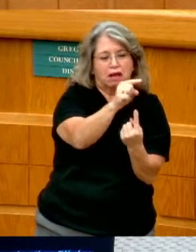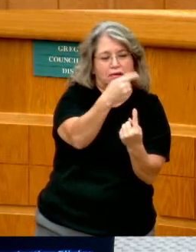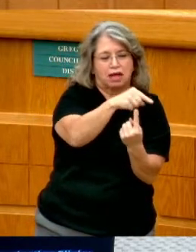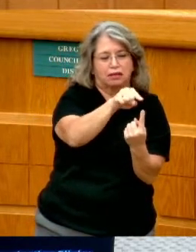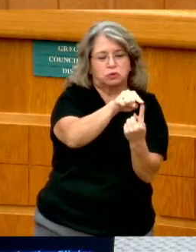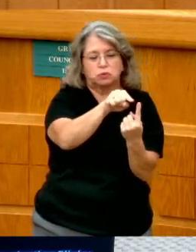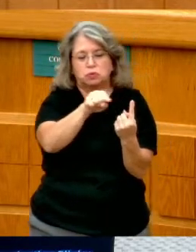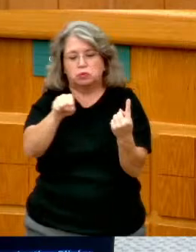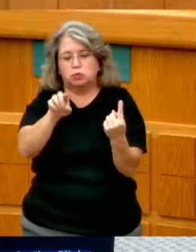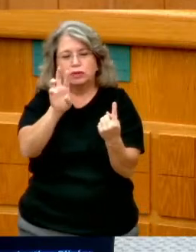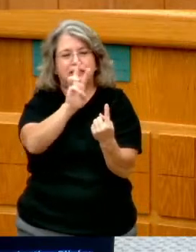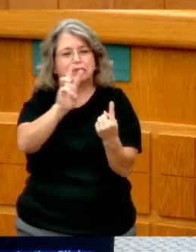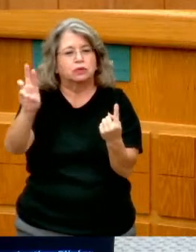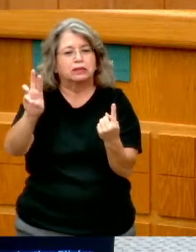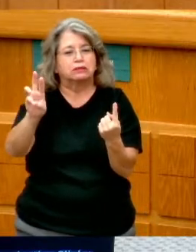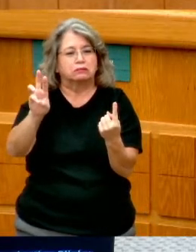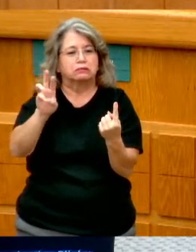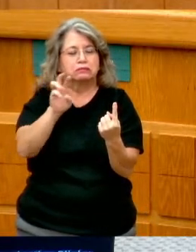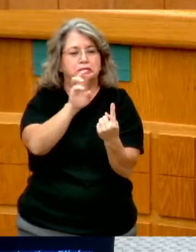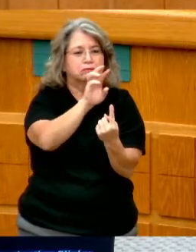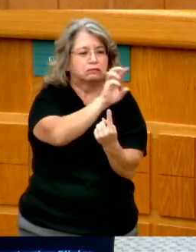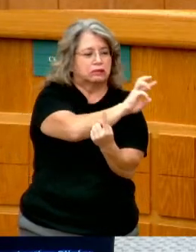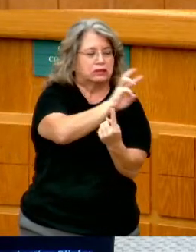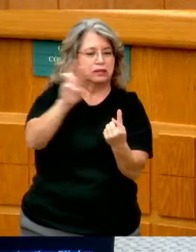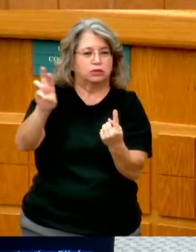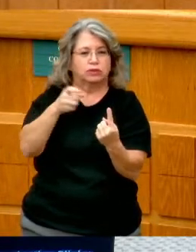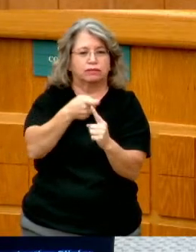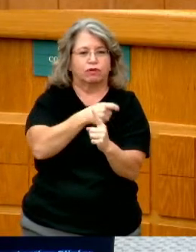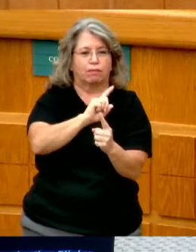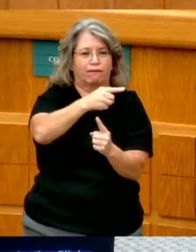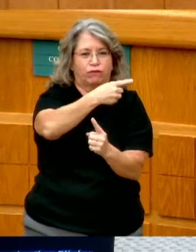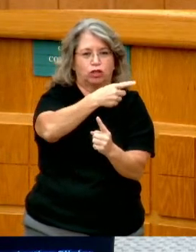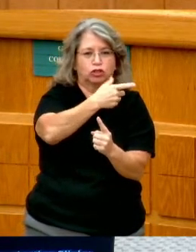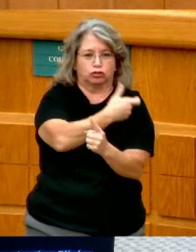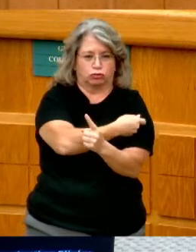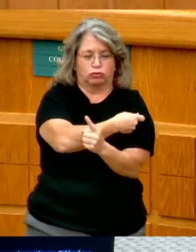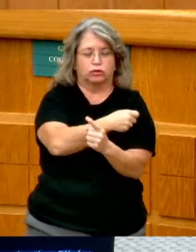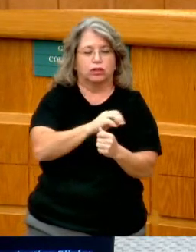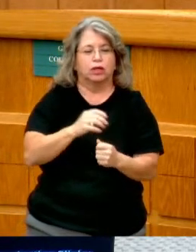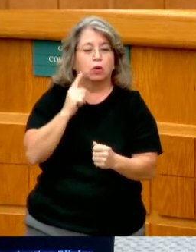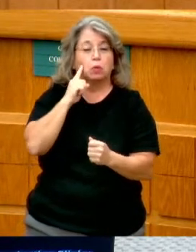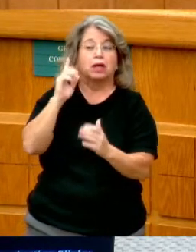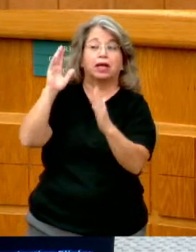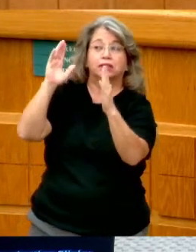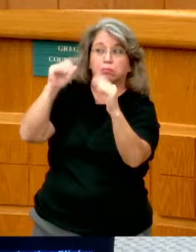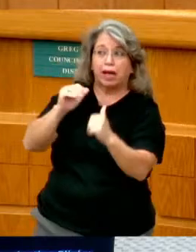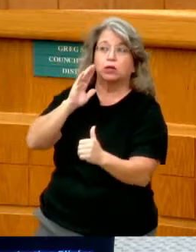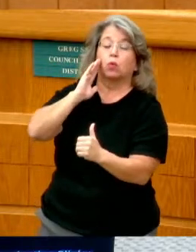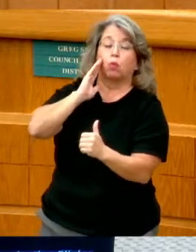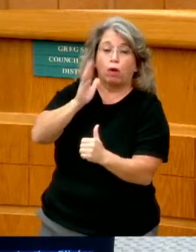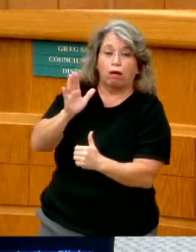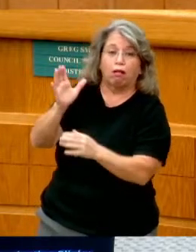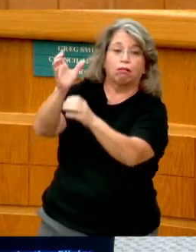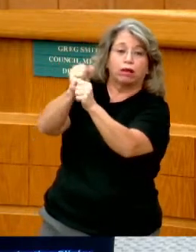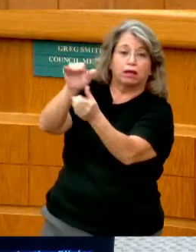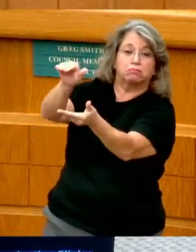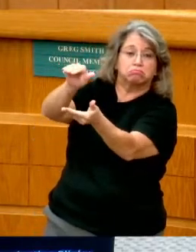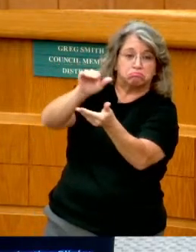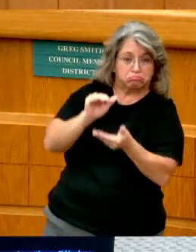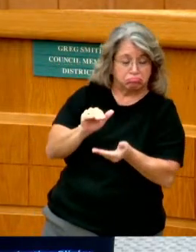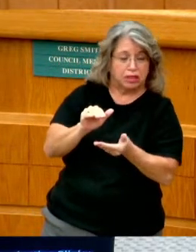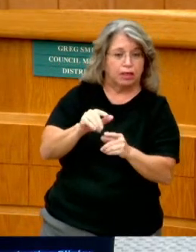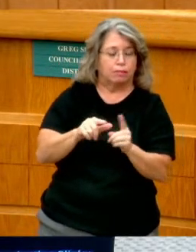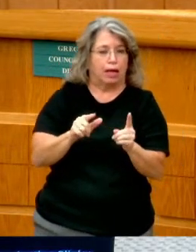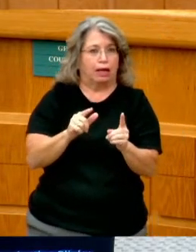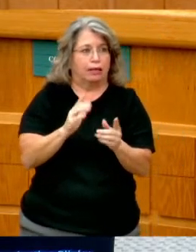first dose. But like I said, we do anticipate getting them, but I know we get antsy thinking, it's been an exact